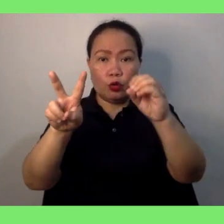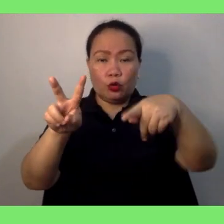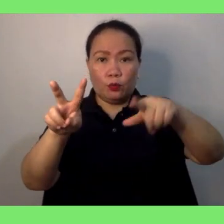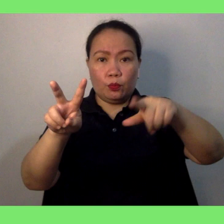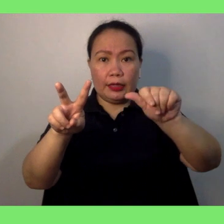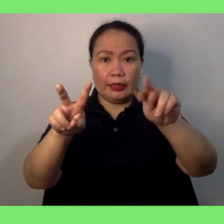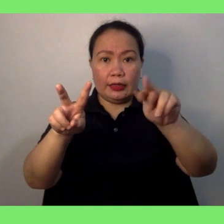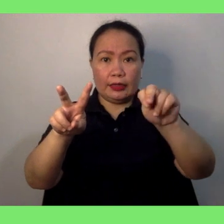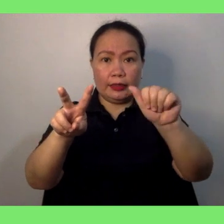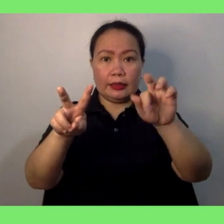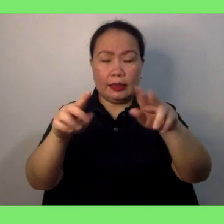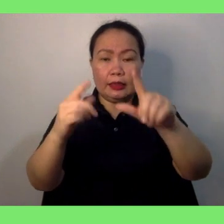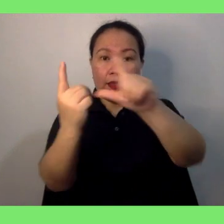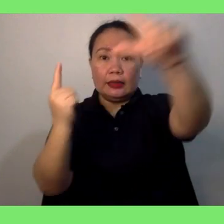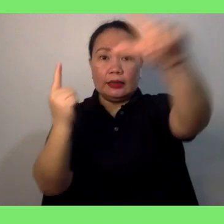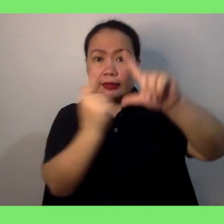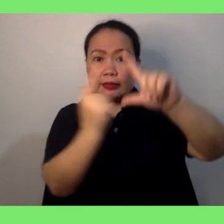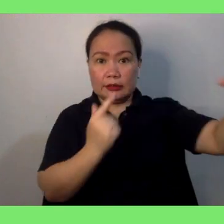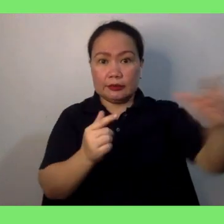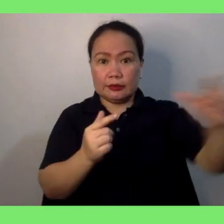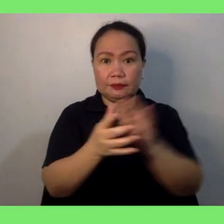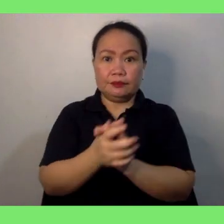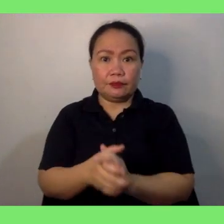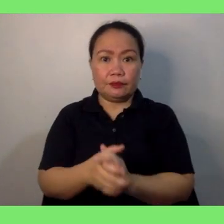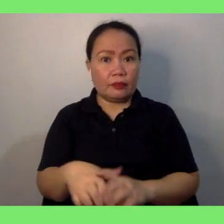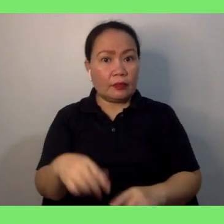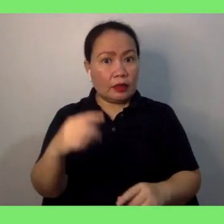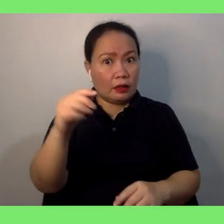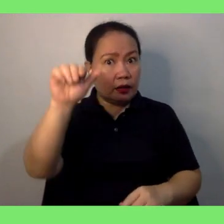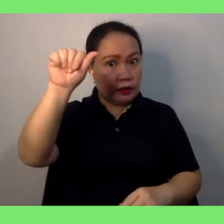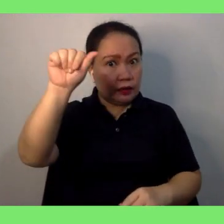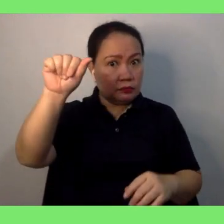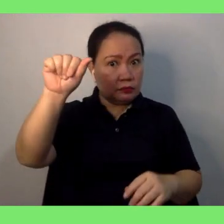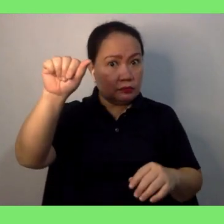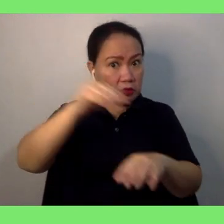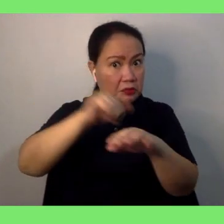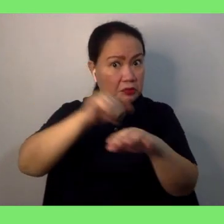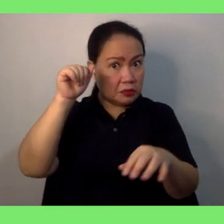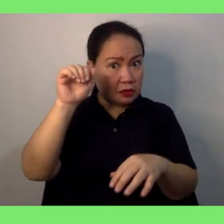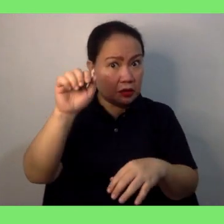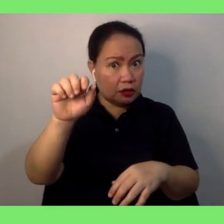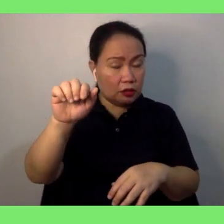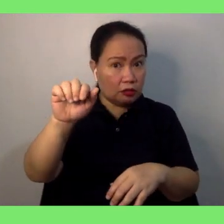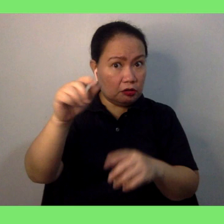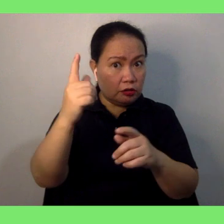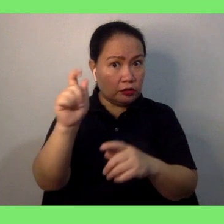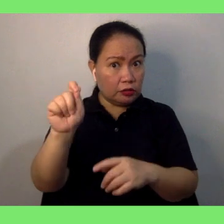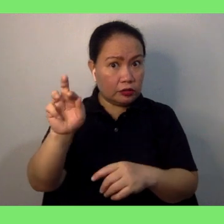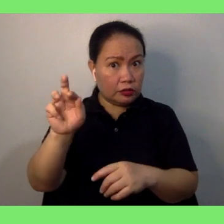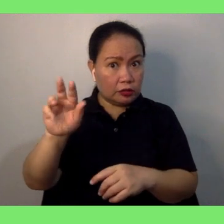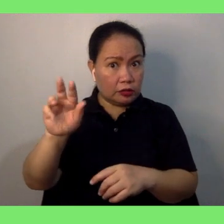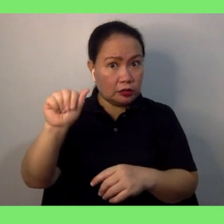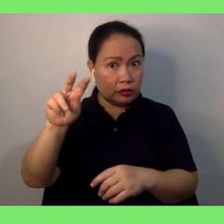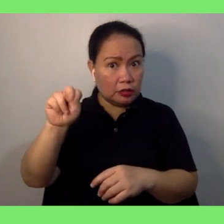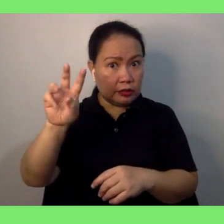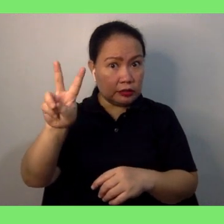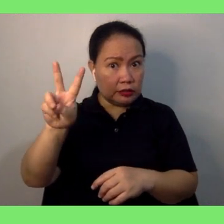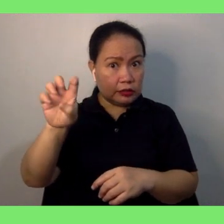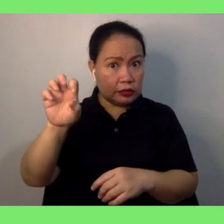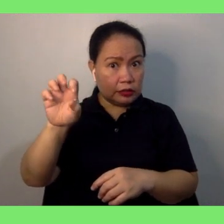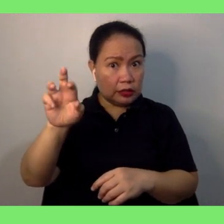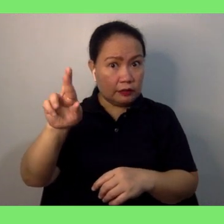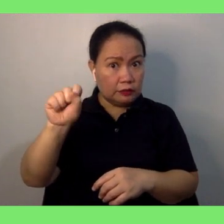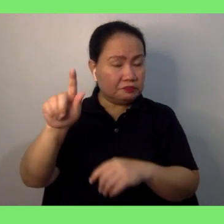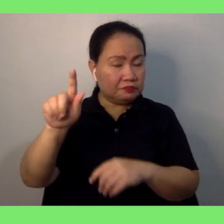transversal. Okay? How about si A? Matatawag ba natin transversal to? No. Why? Kasi ang in-intersect niya isa lang.